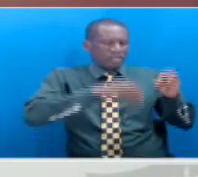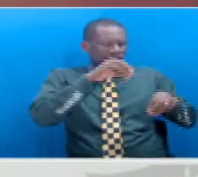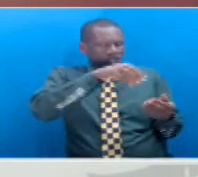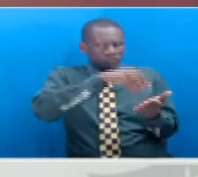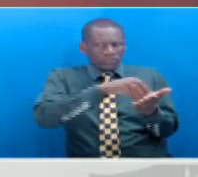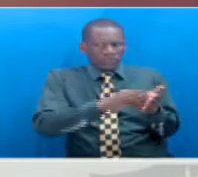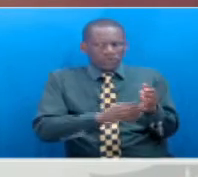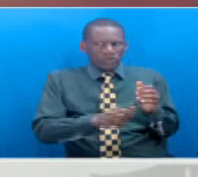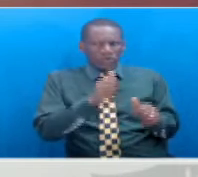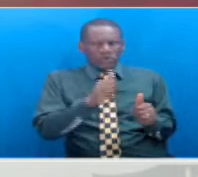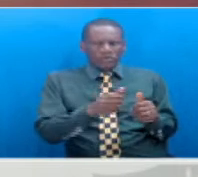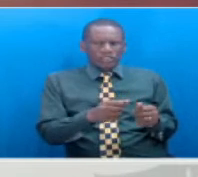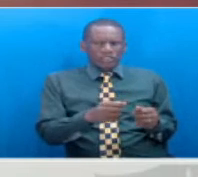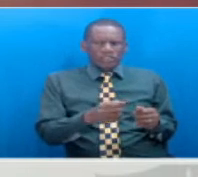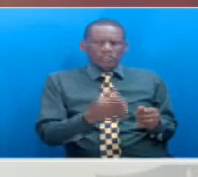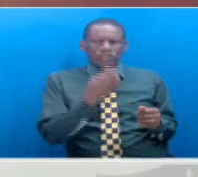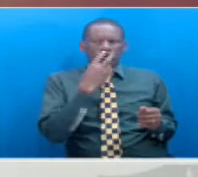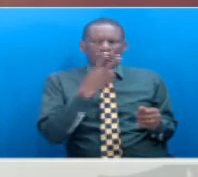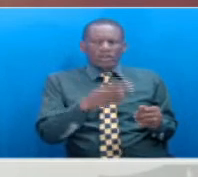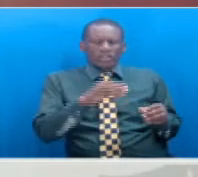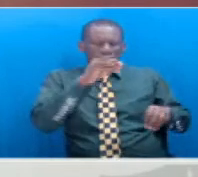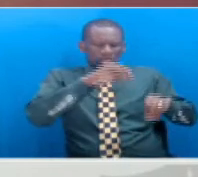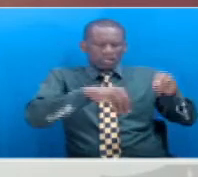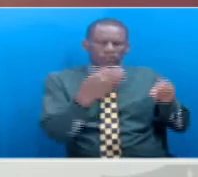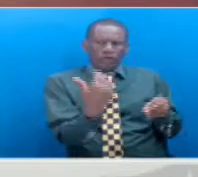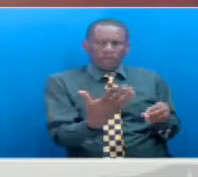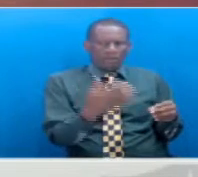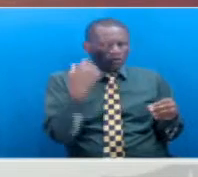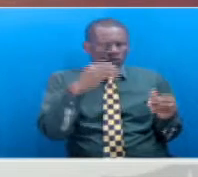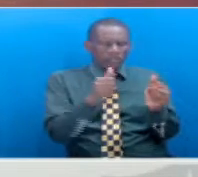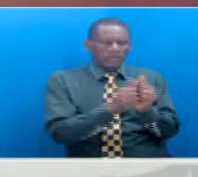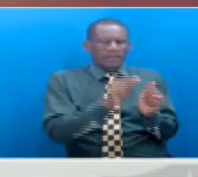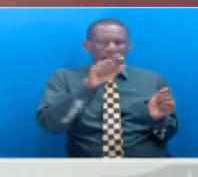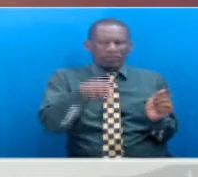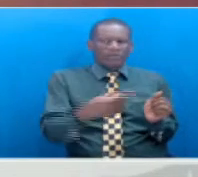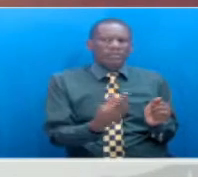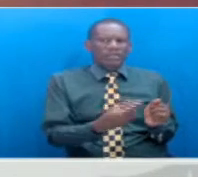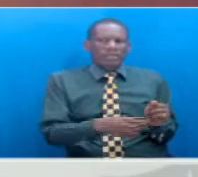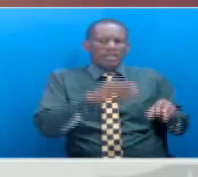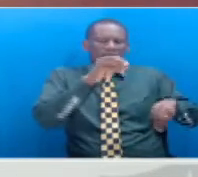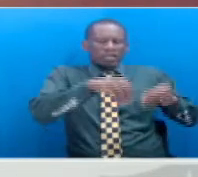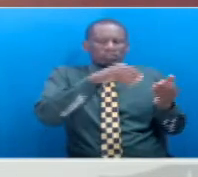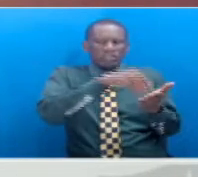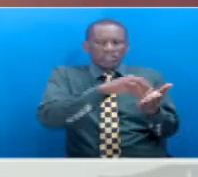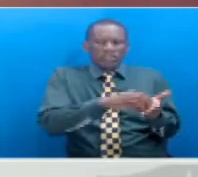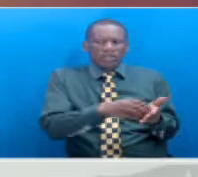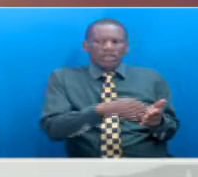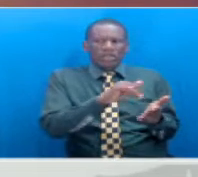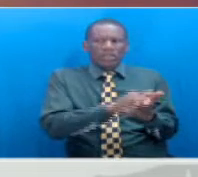that 200 ballot papers for 10,000 polling stations were